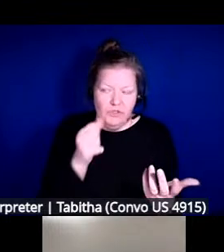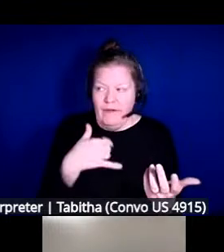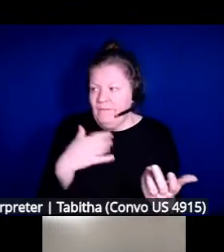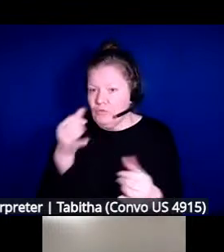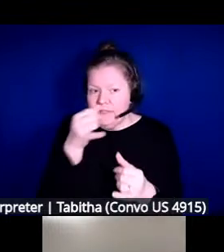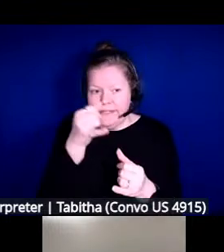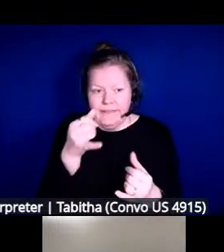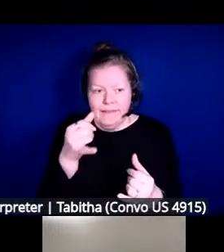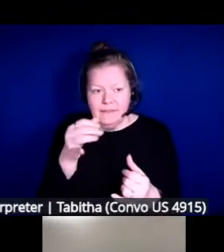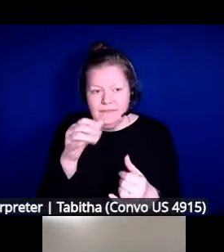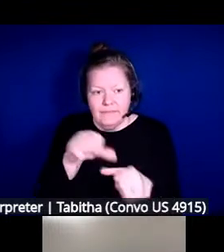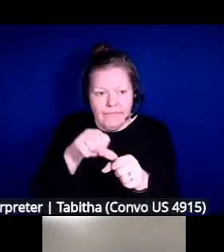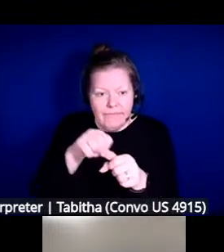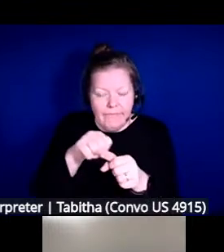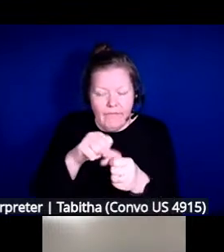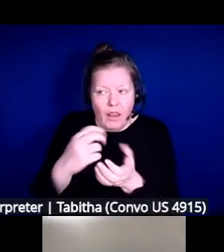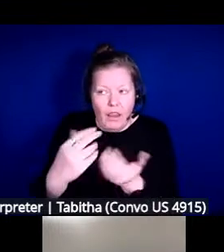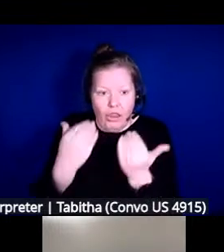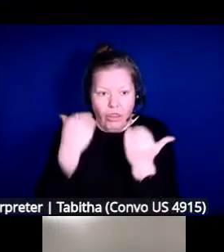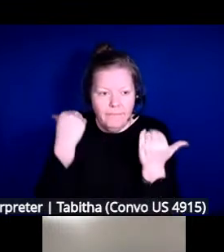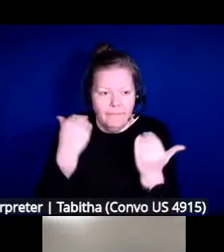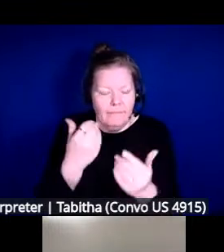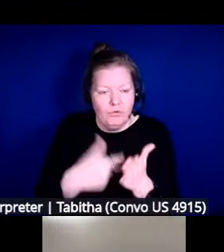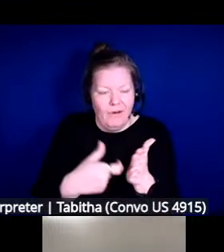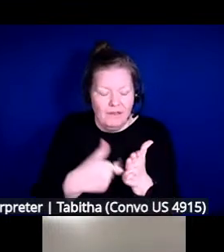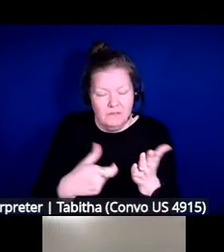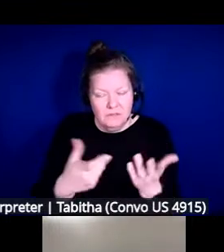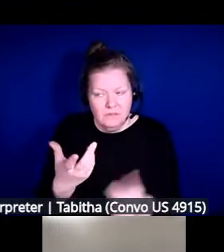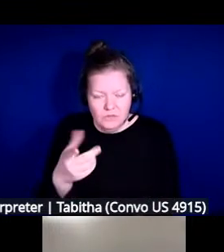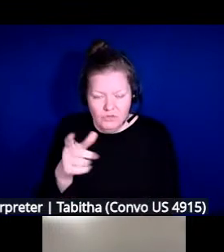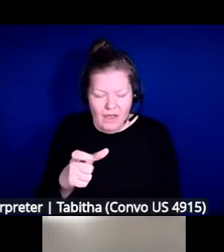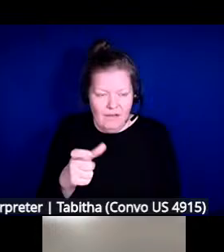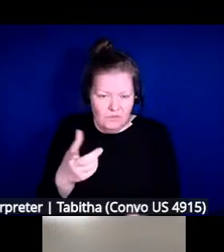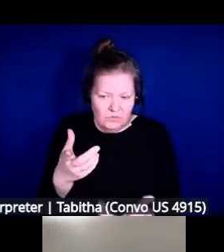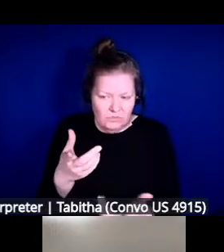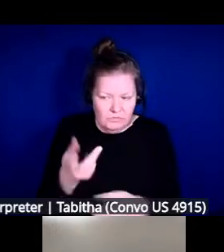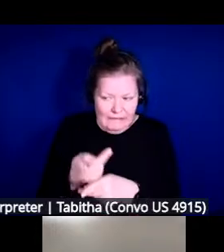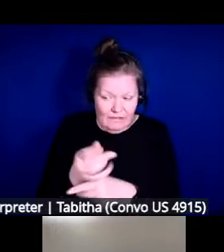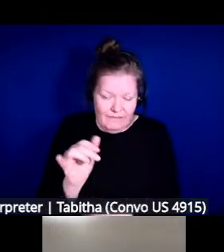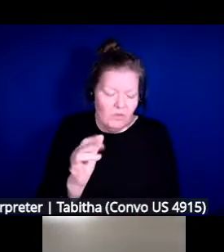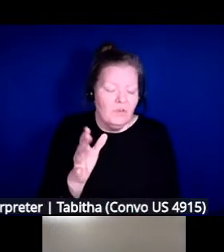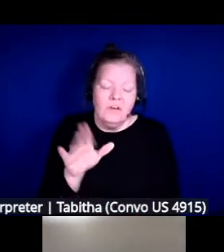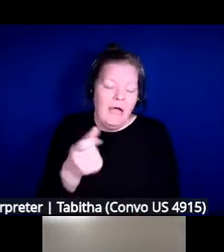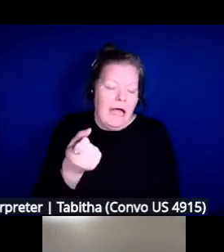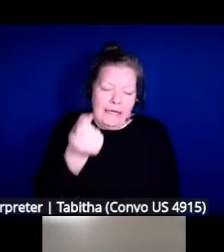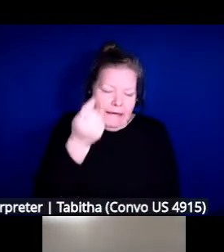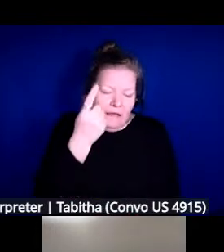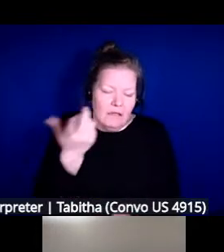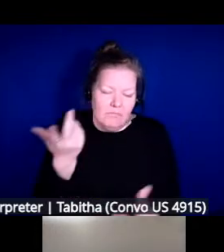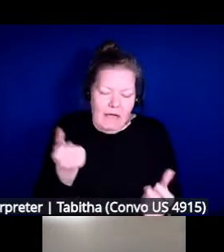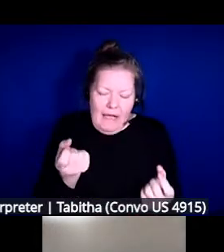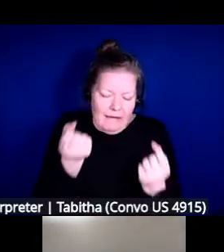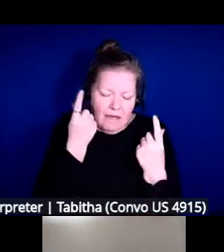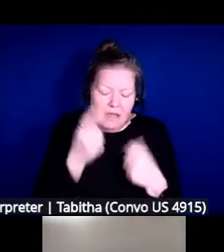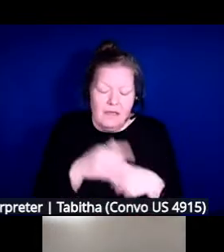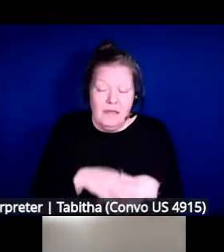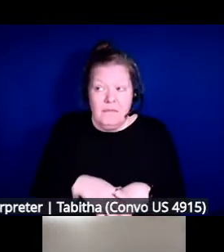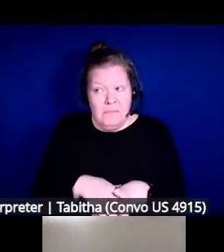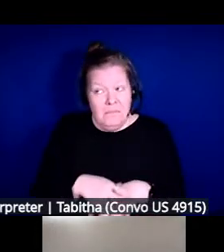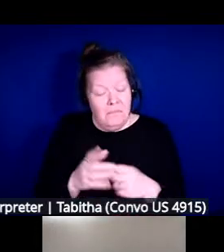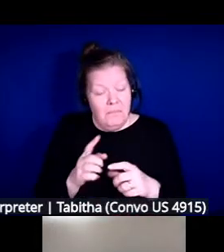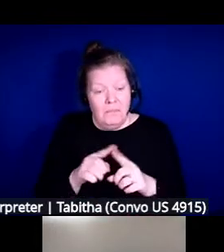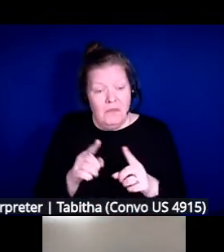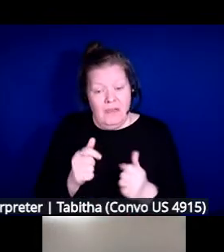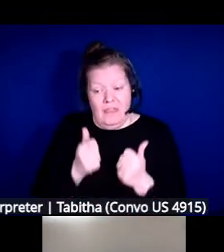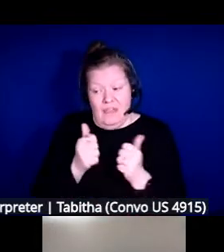ridiculous fuel consumption needs to be met either. So I get it, but I don't live